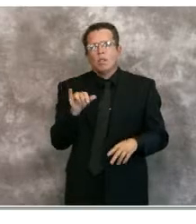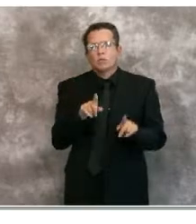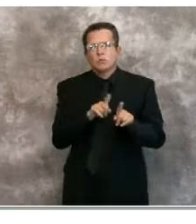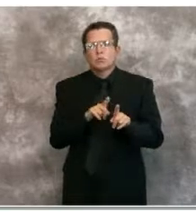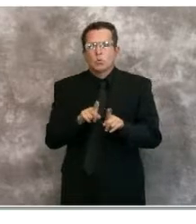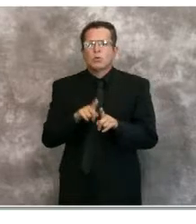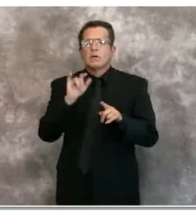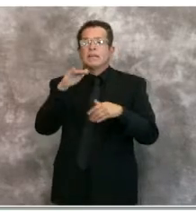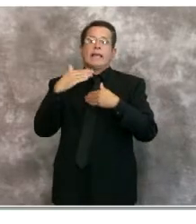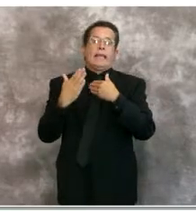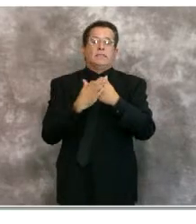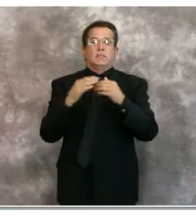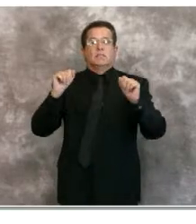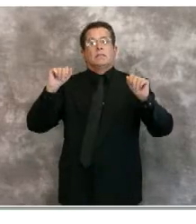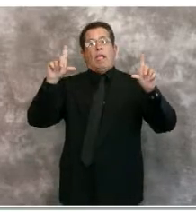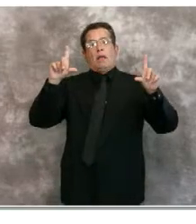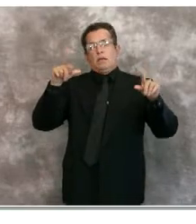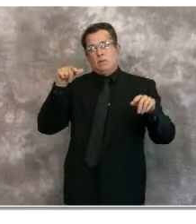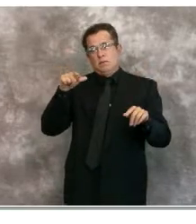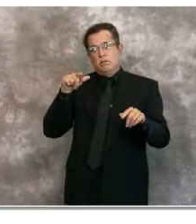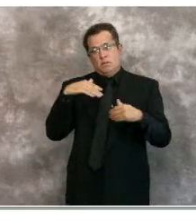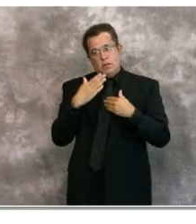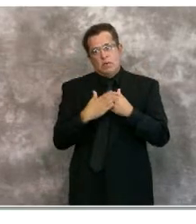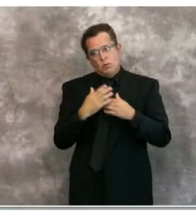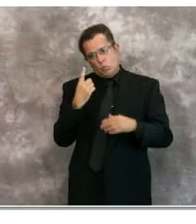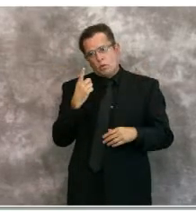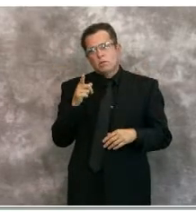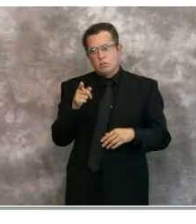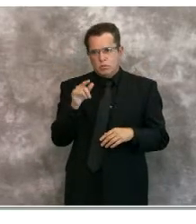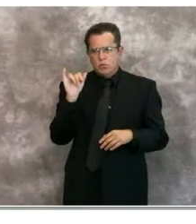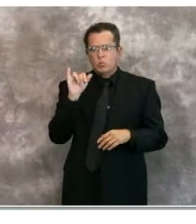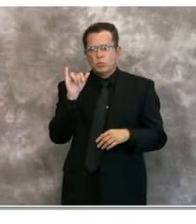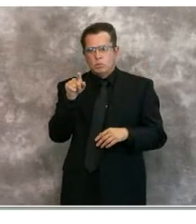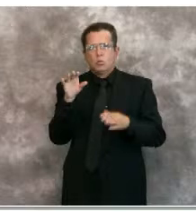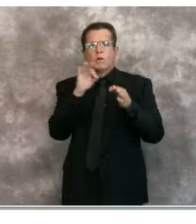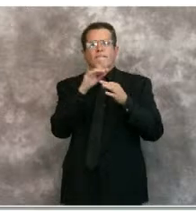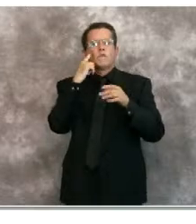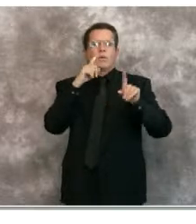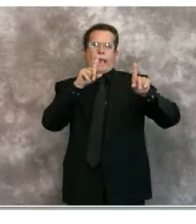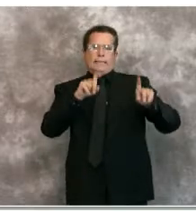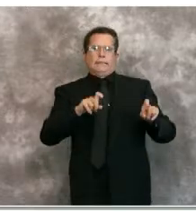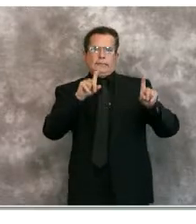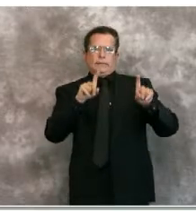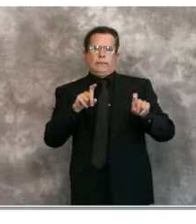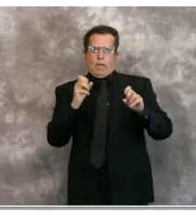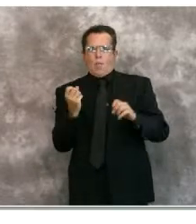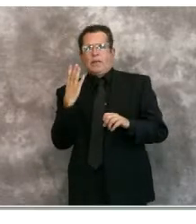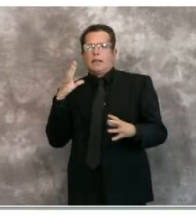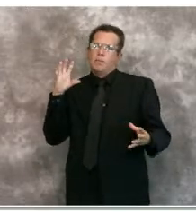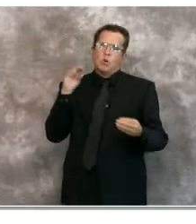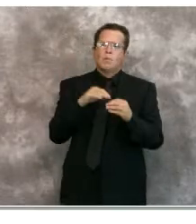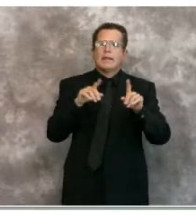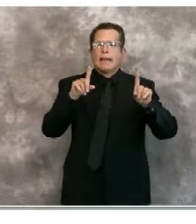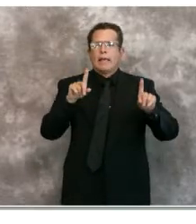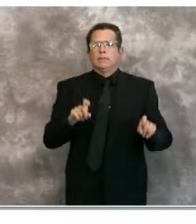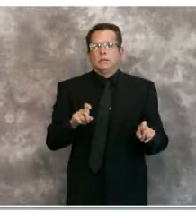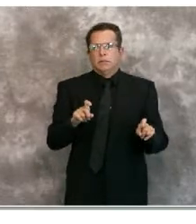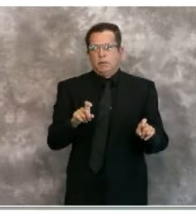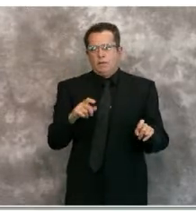slide, this slide is actually related to tests. Now,